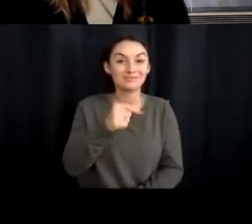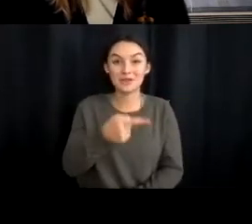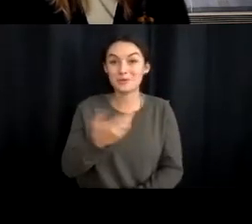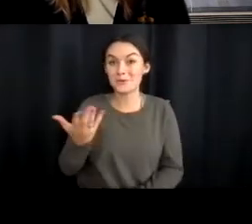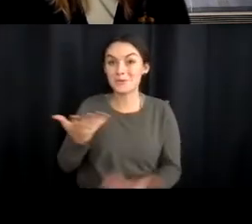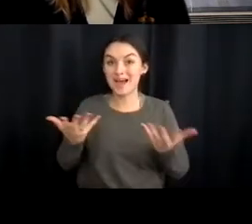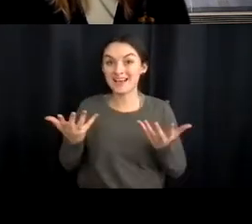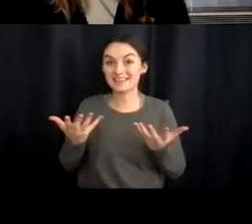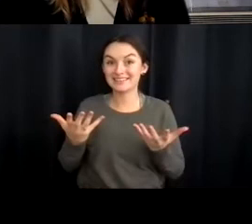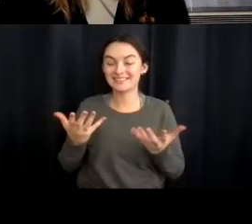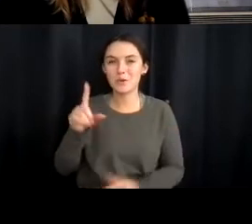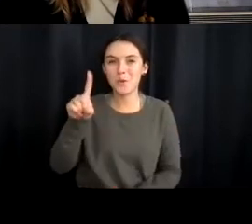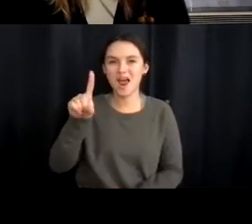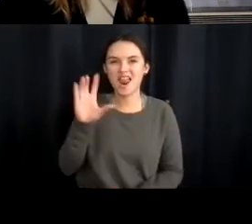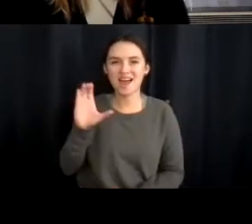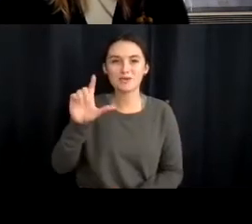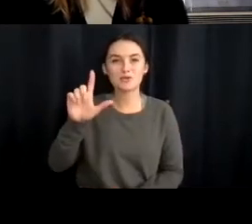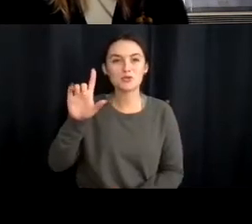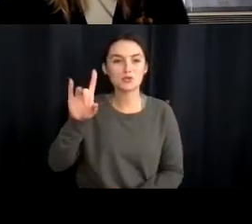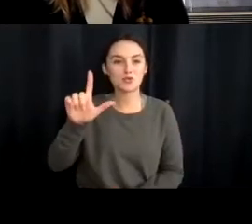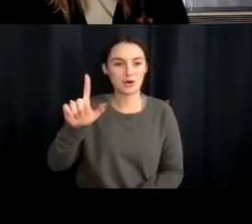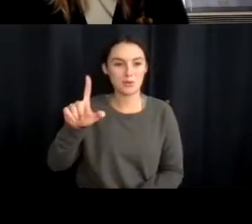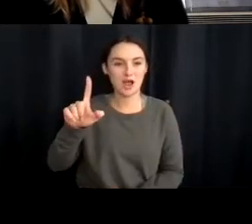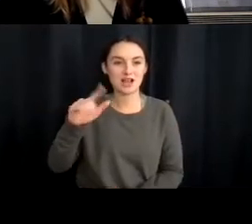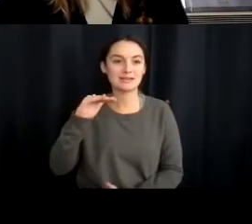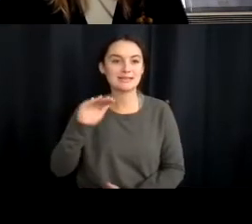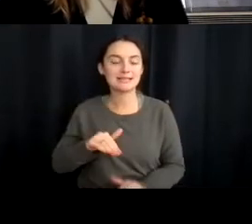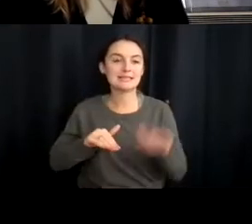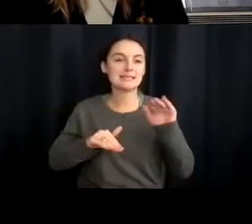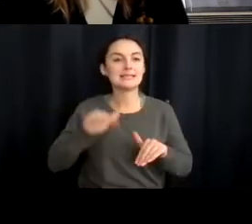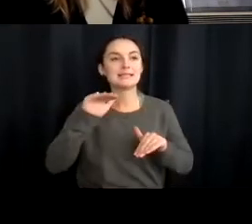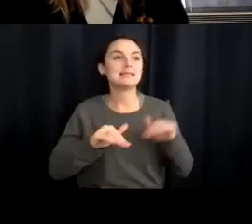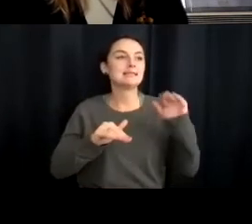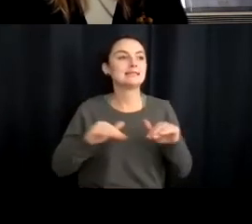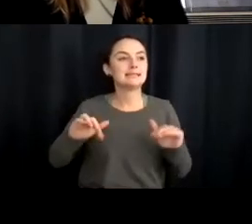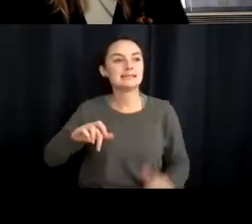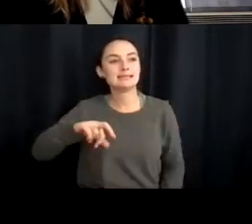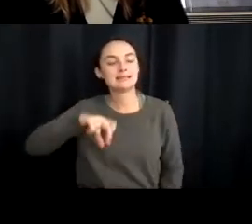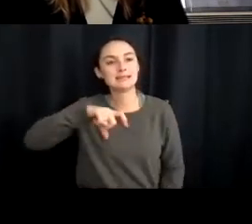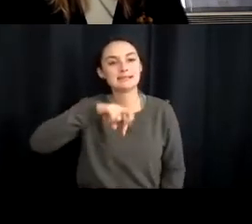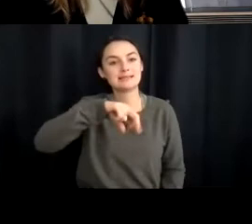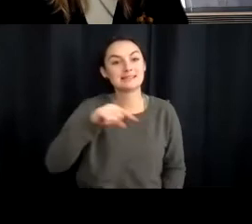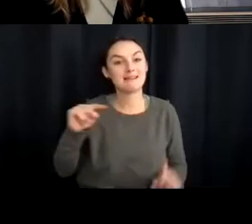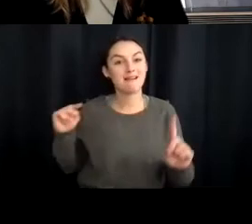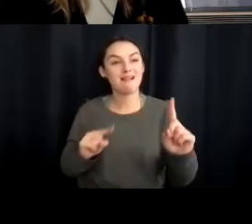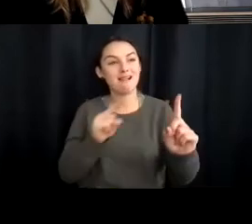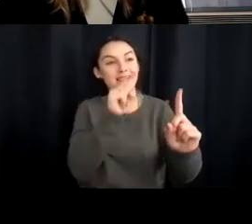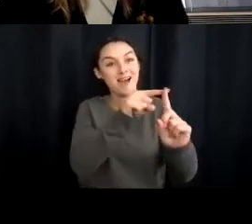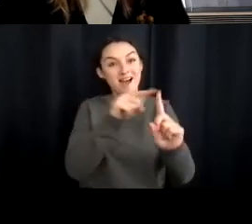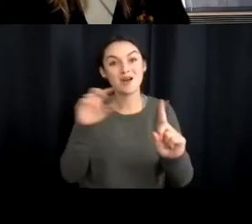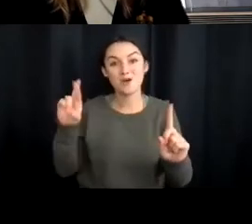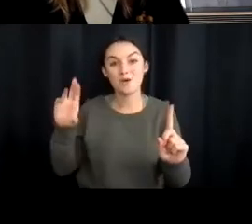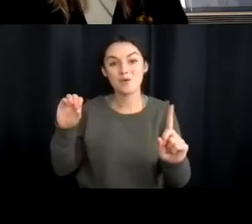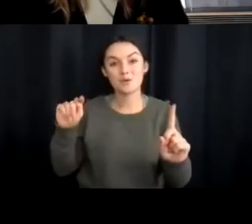121 steps that lead to the observation deck atop the rotunda. From beneath the shadow